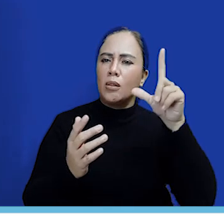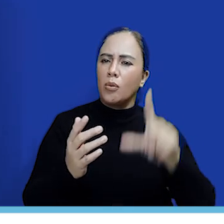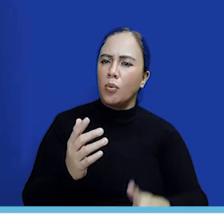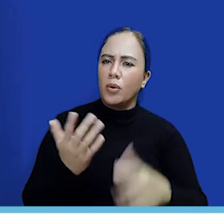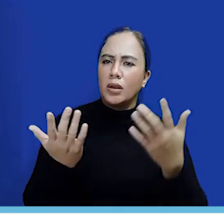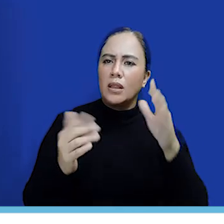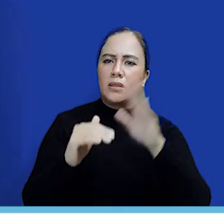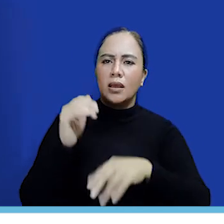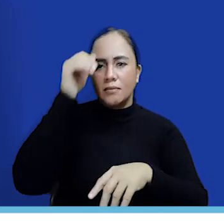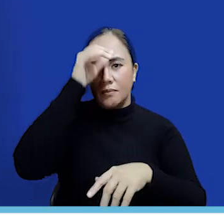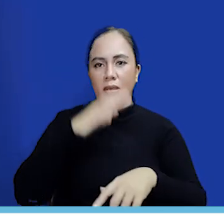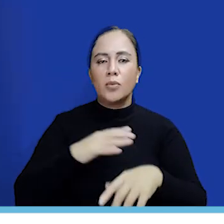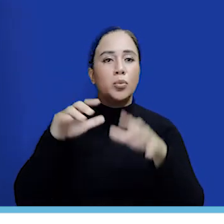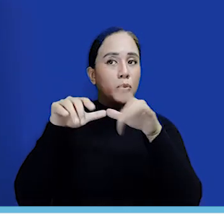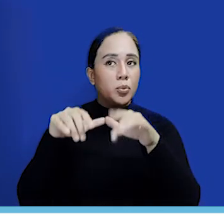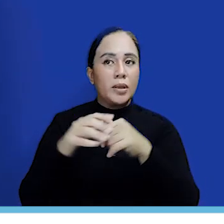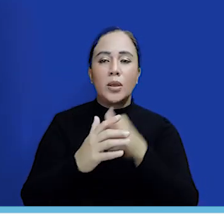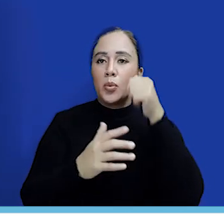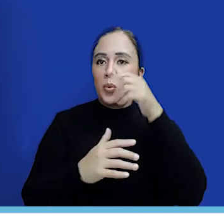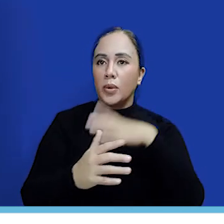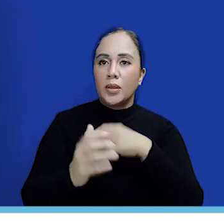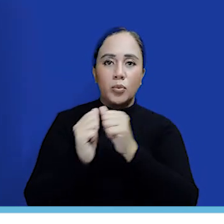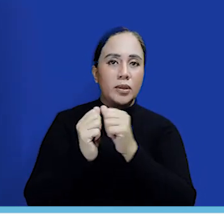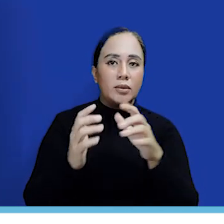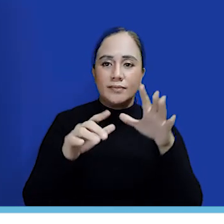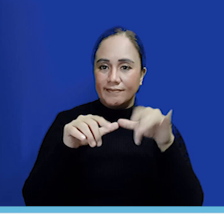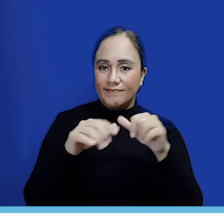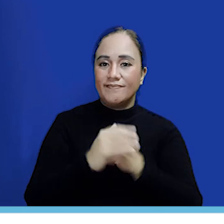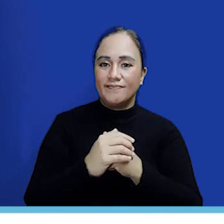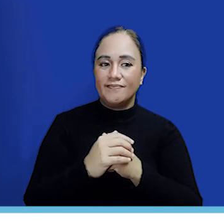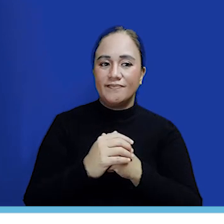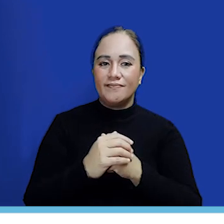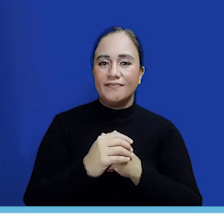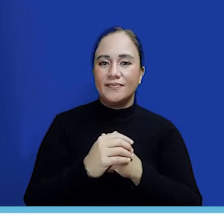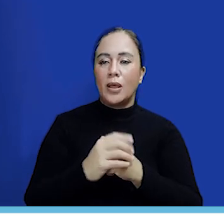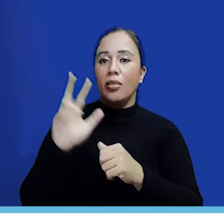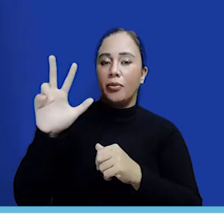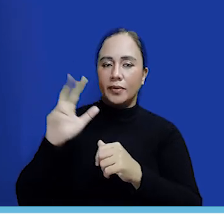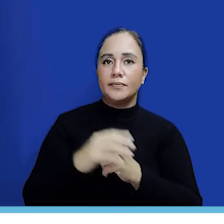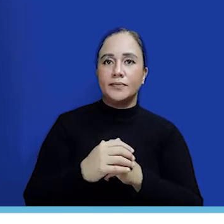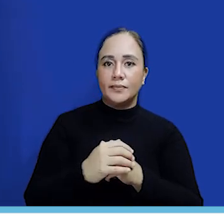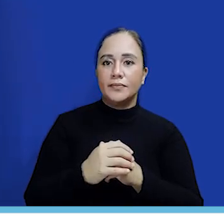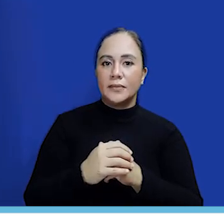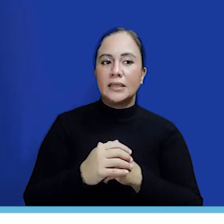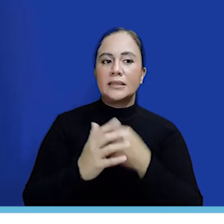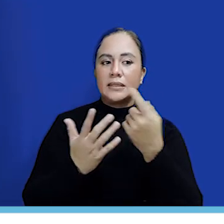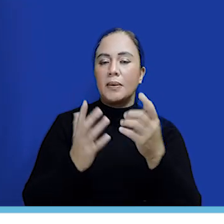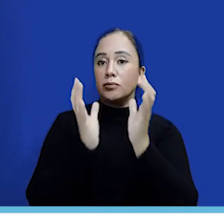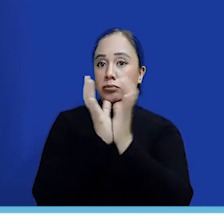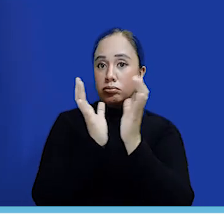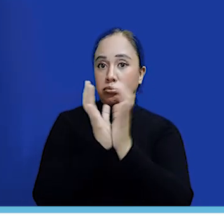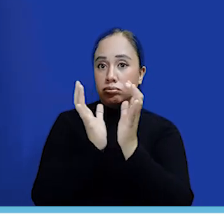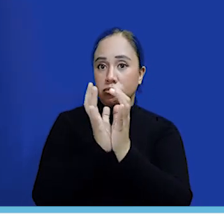significantly lower than men with disabilities and women without disabilities. 3.